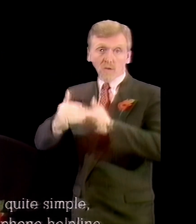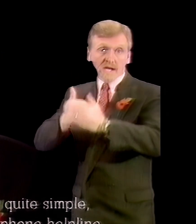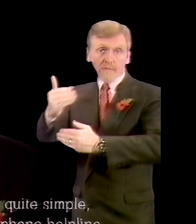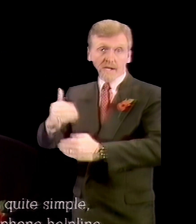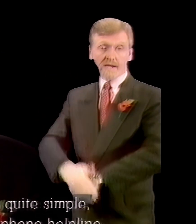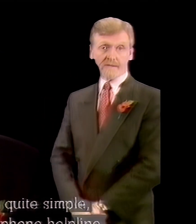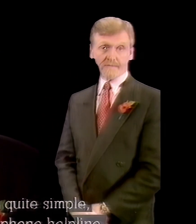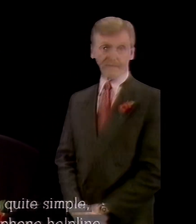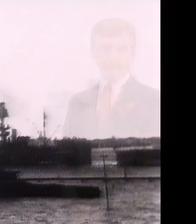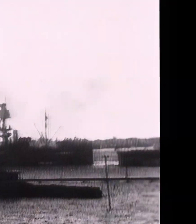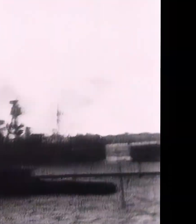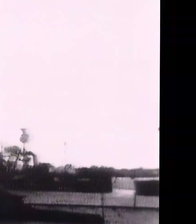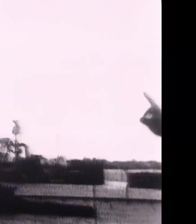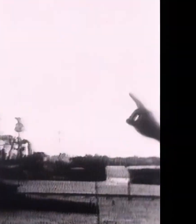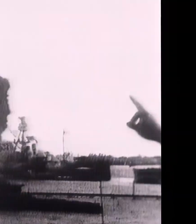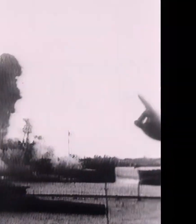find out the progress on your claim.